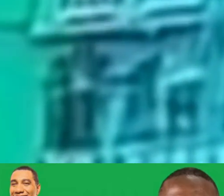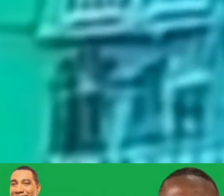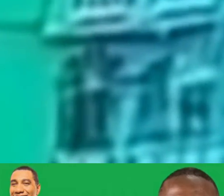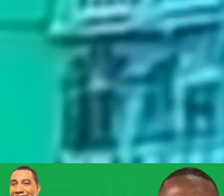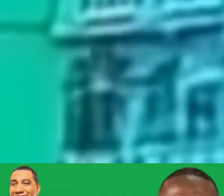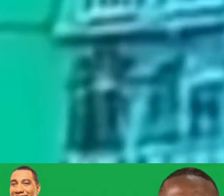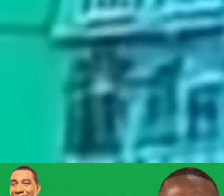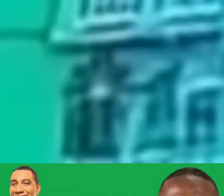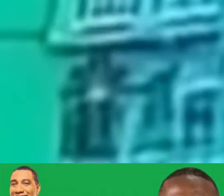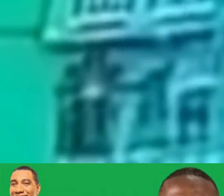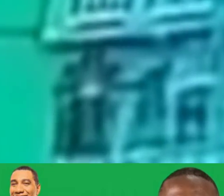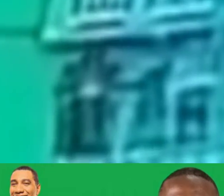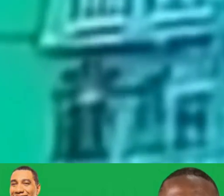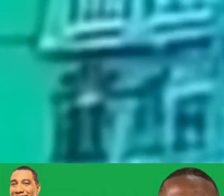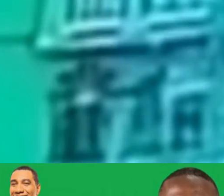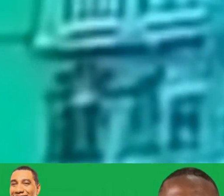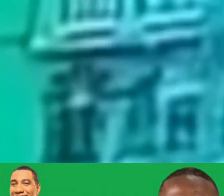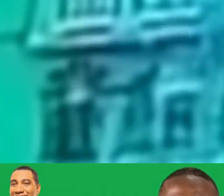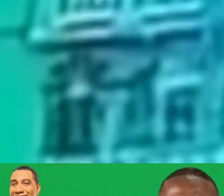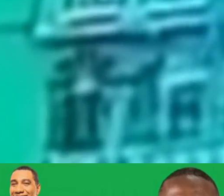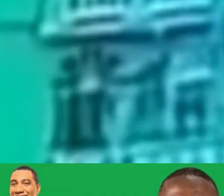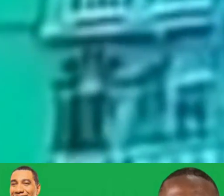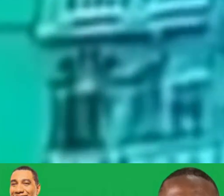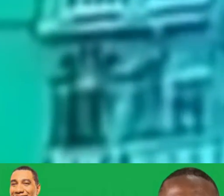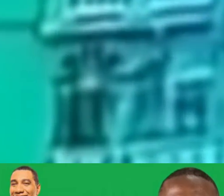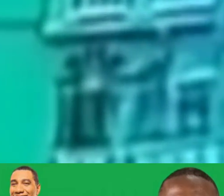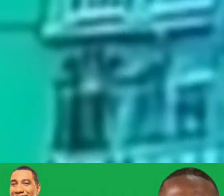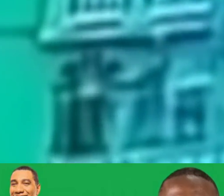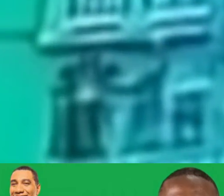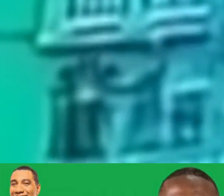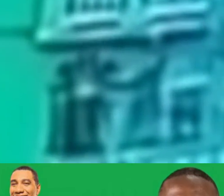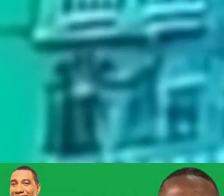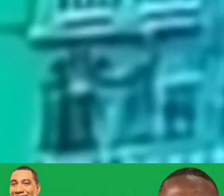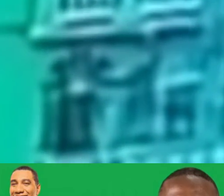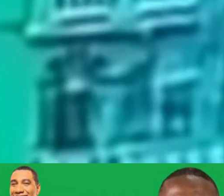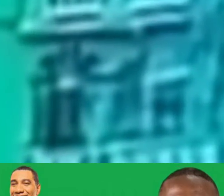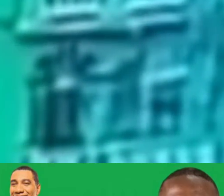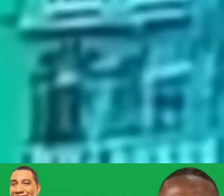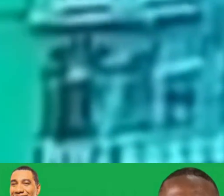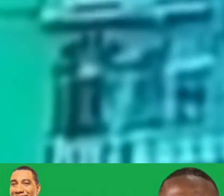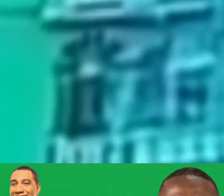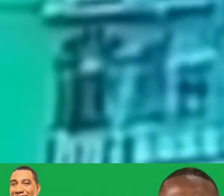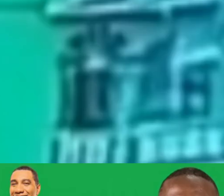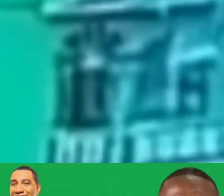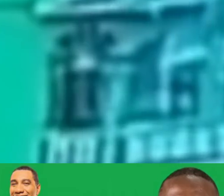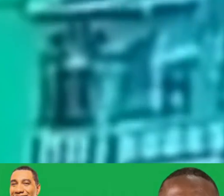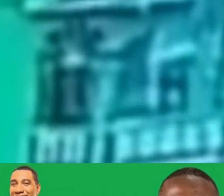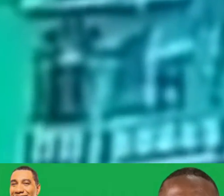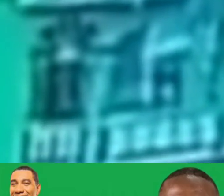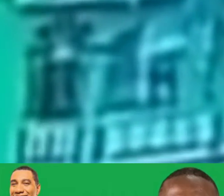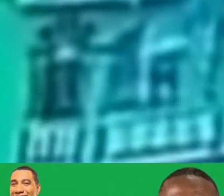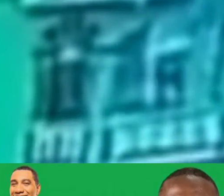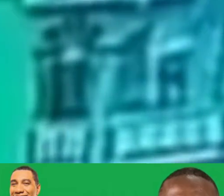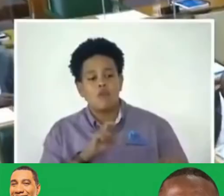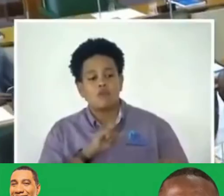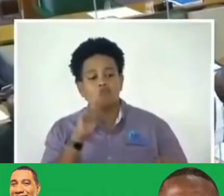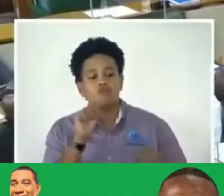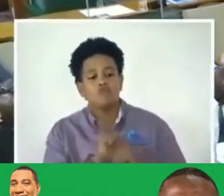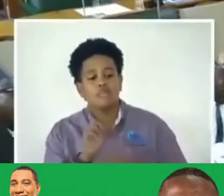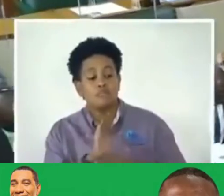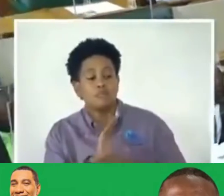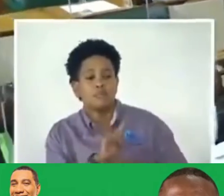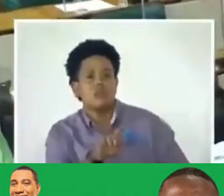take a stance or a position on this as a country, then this gives credence and acceptance of what is happening in